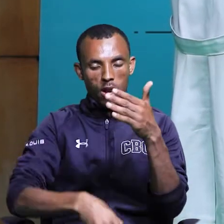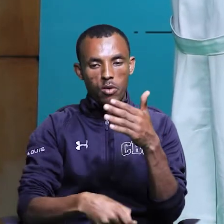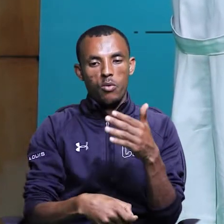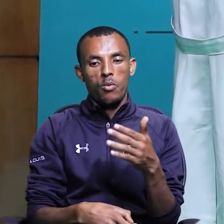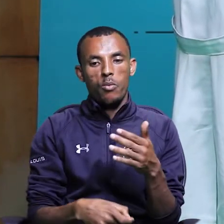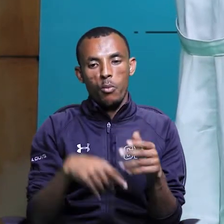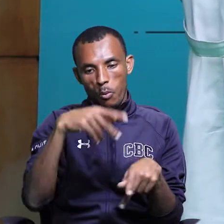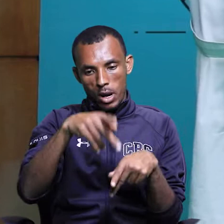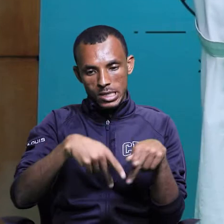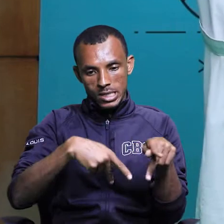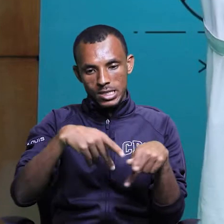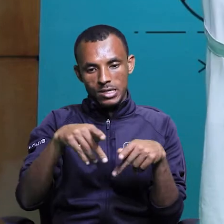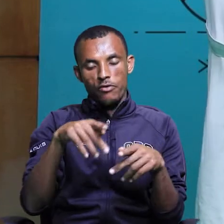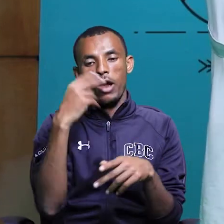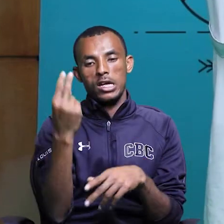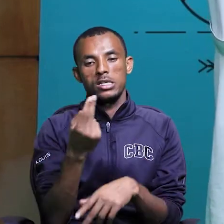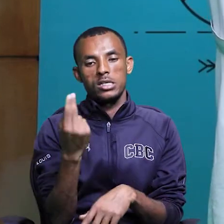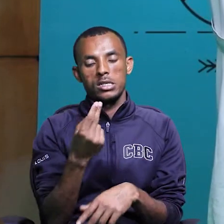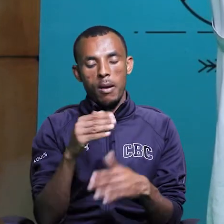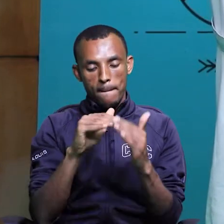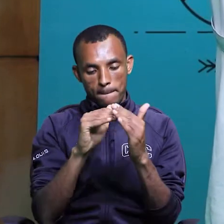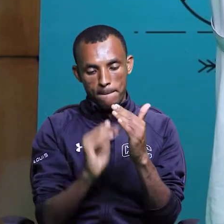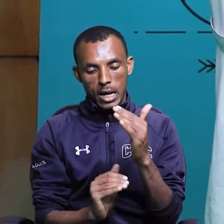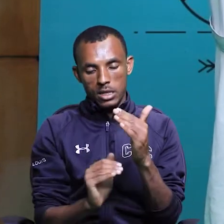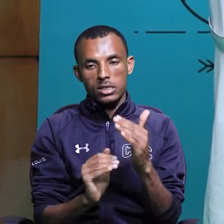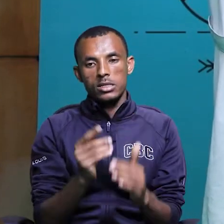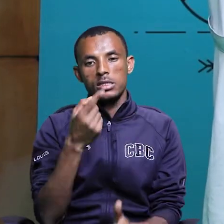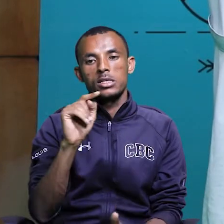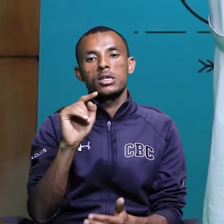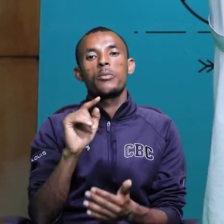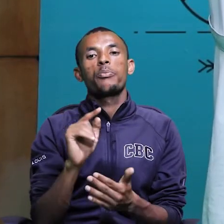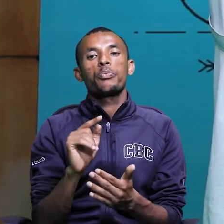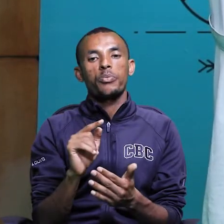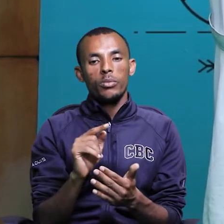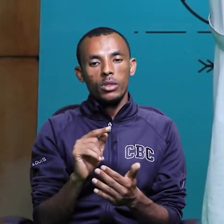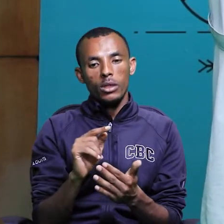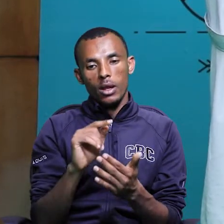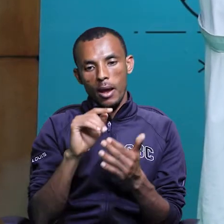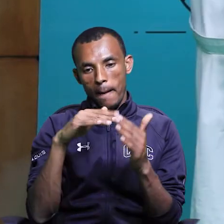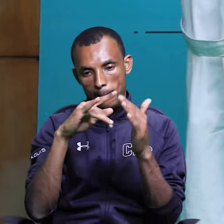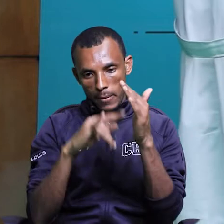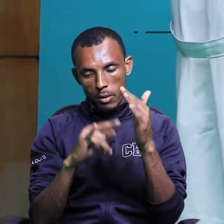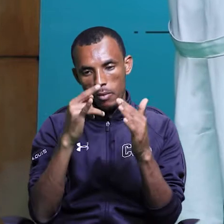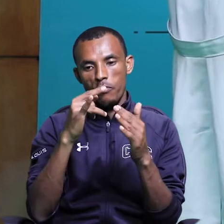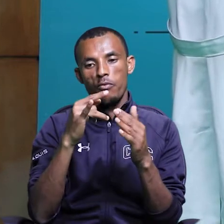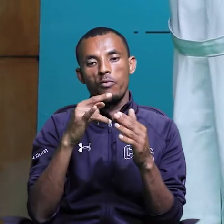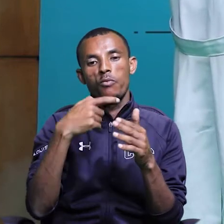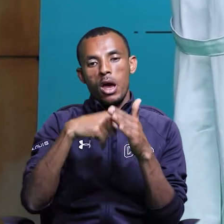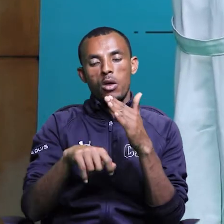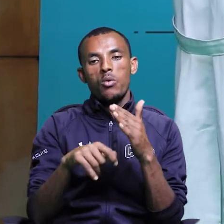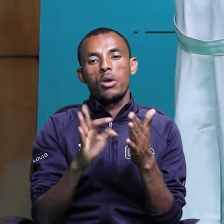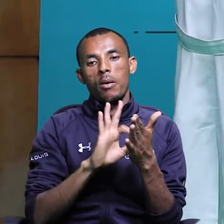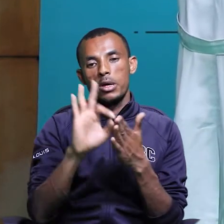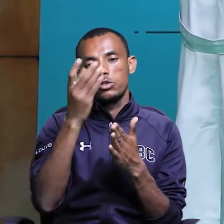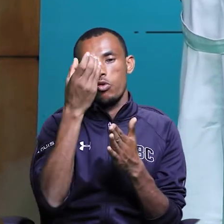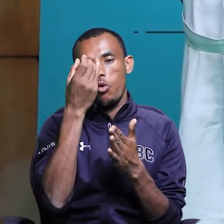of a population function minus the minimum value should be divided by number of